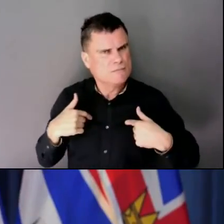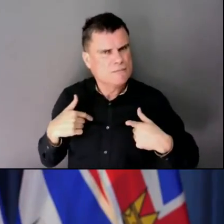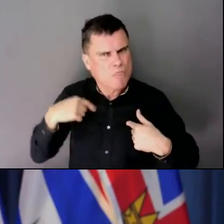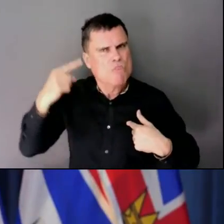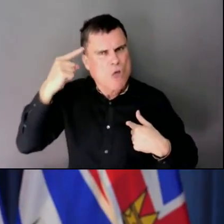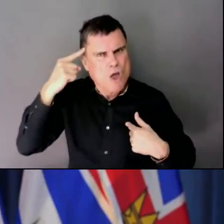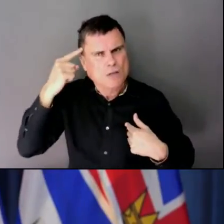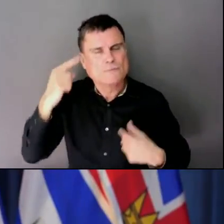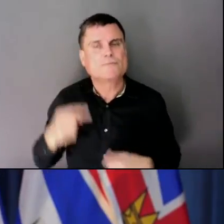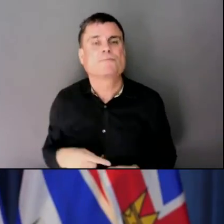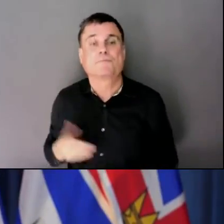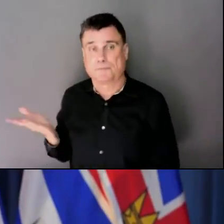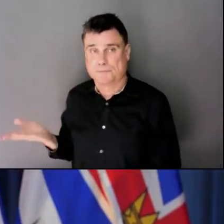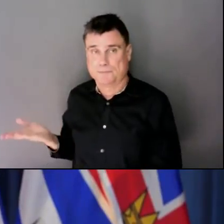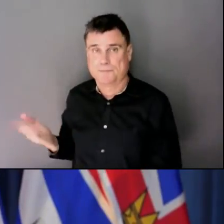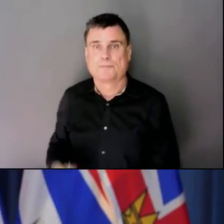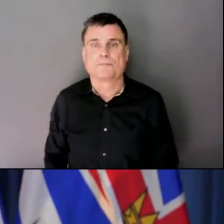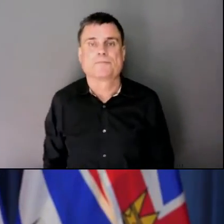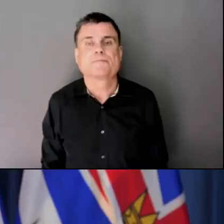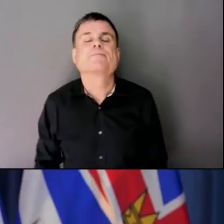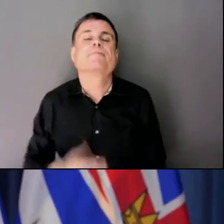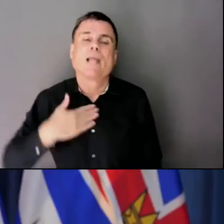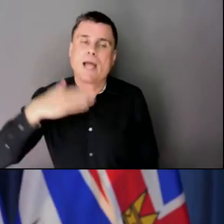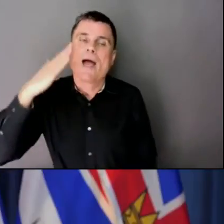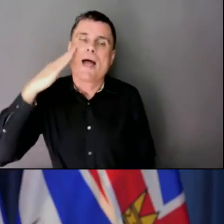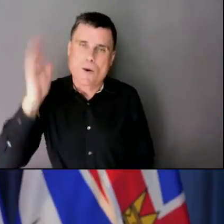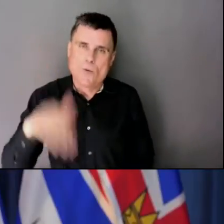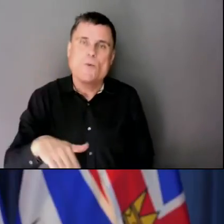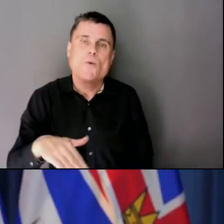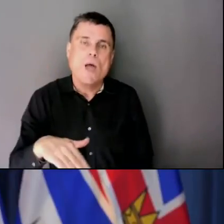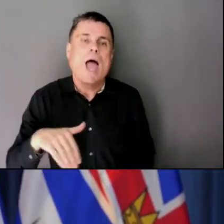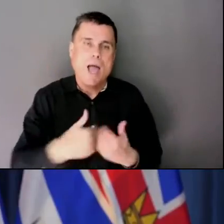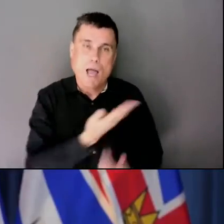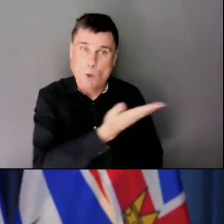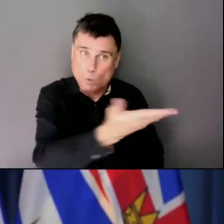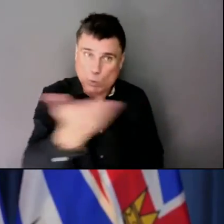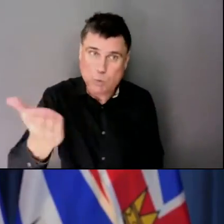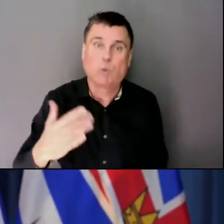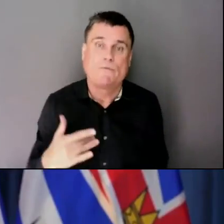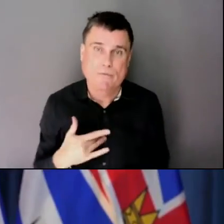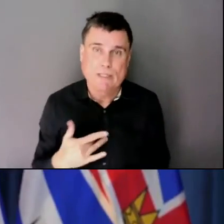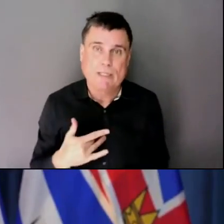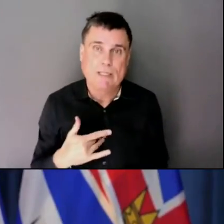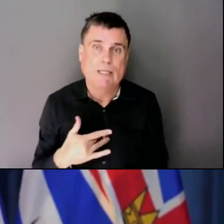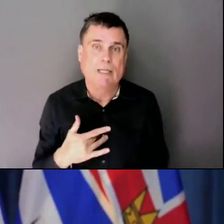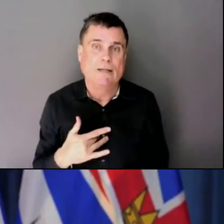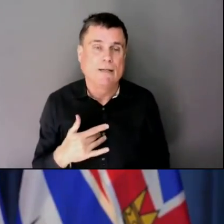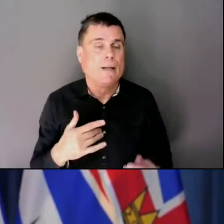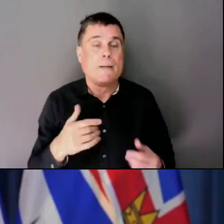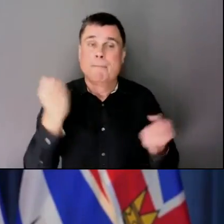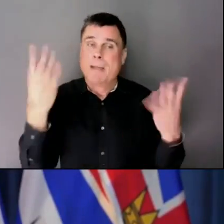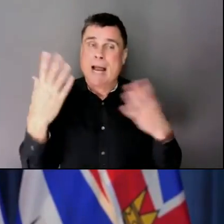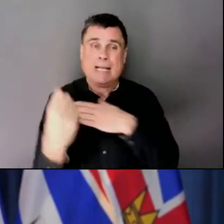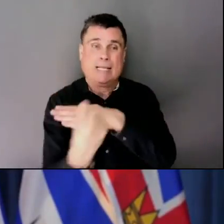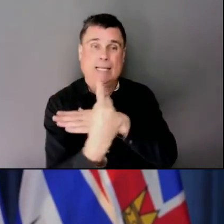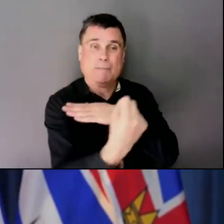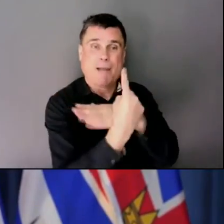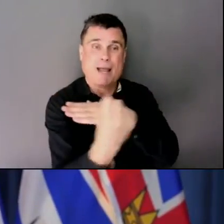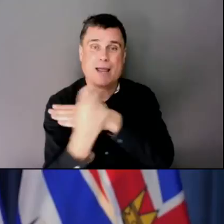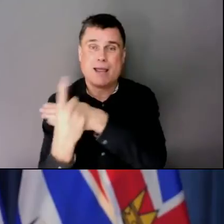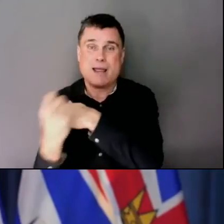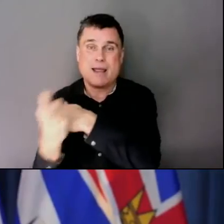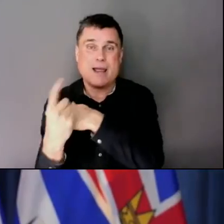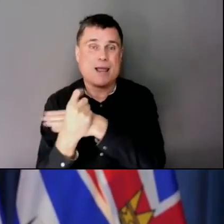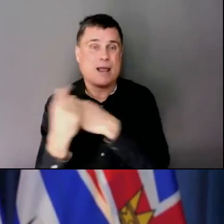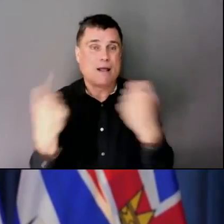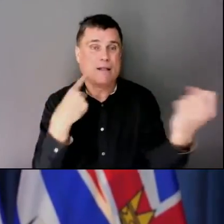about this. In almost every sector in the economy, I received mail a couple of inches thick from advocates saying